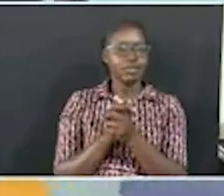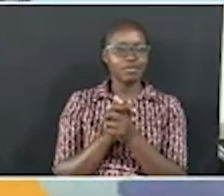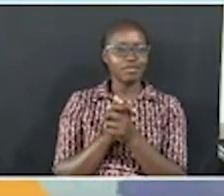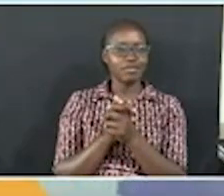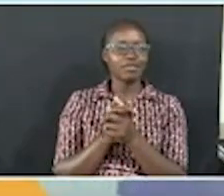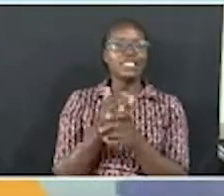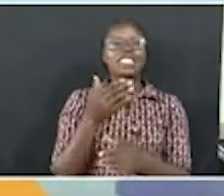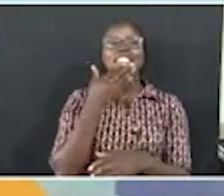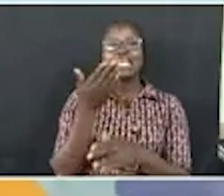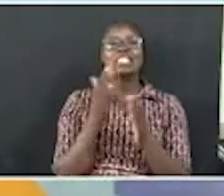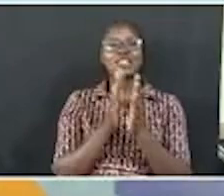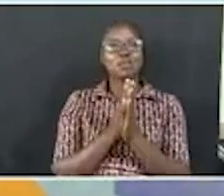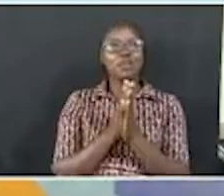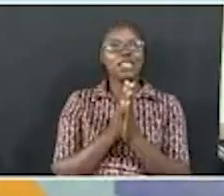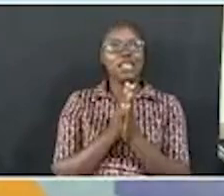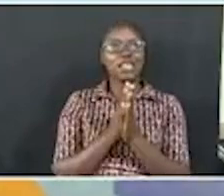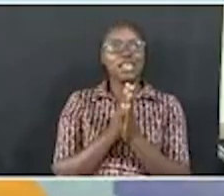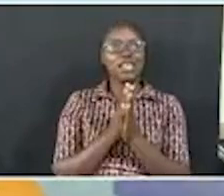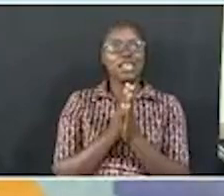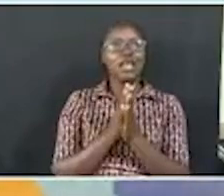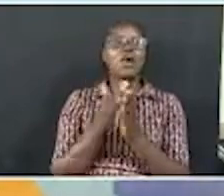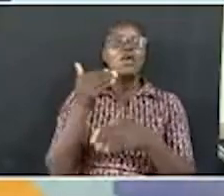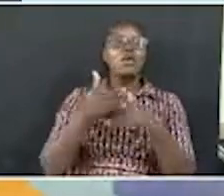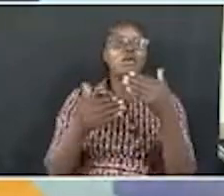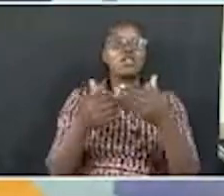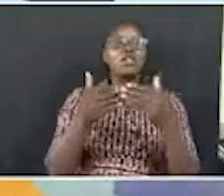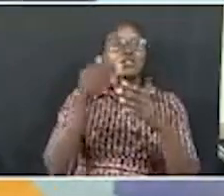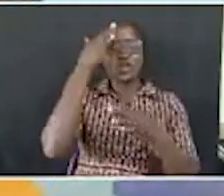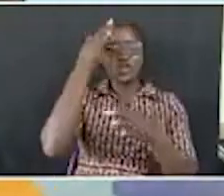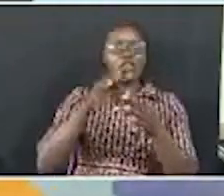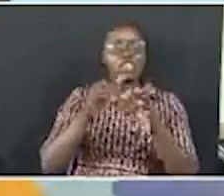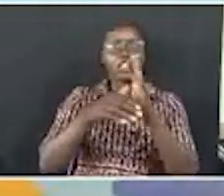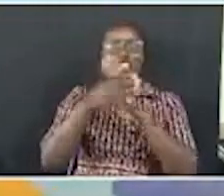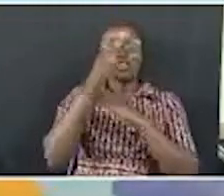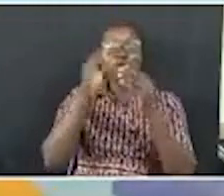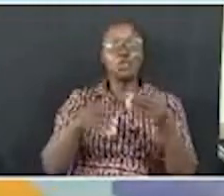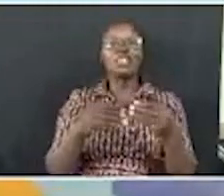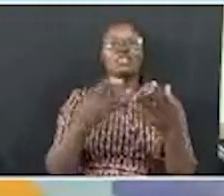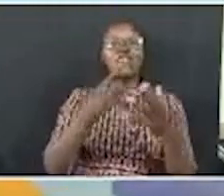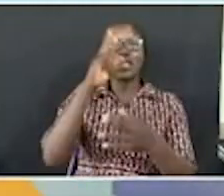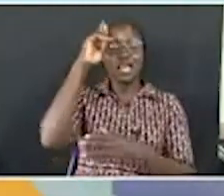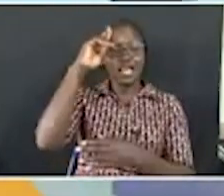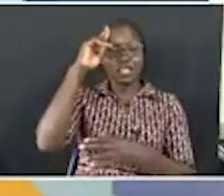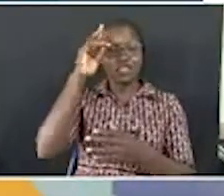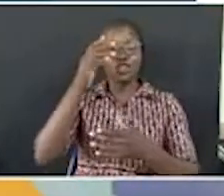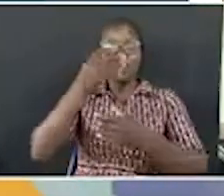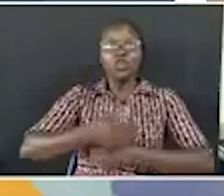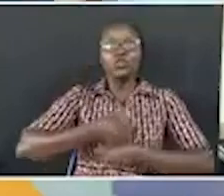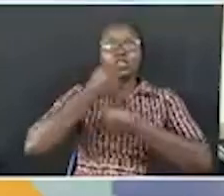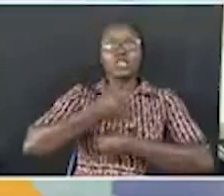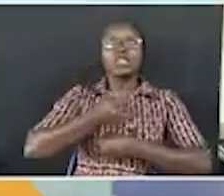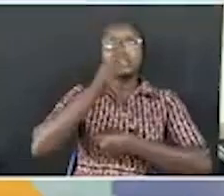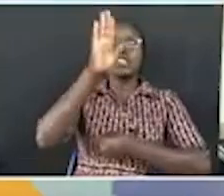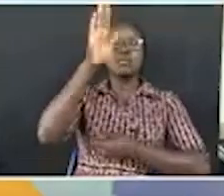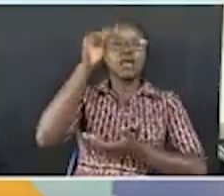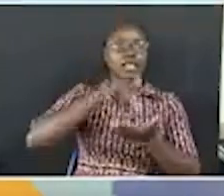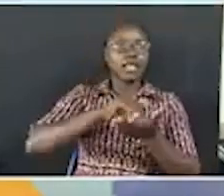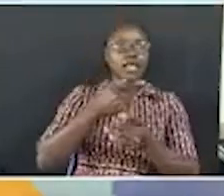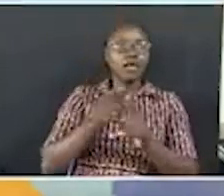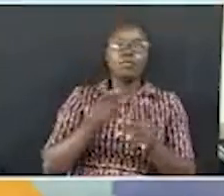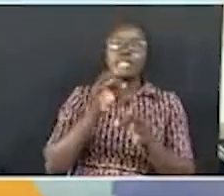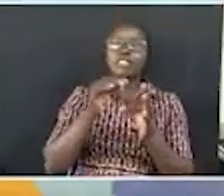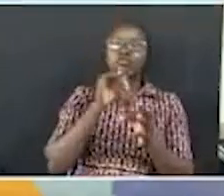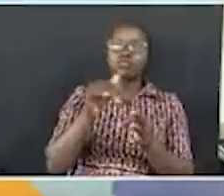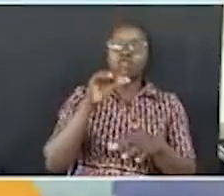The answer to prayer will build your faith in God by giving you a reason to trust Him again. But when you